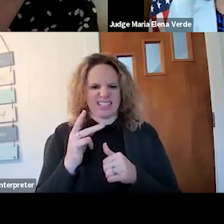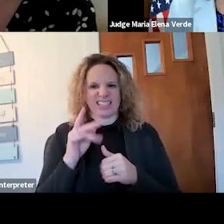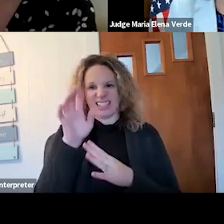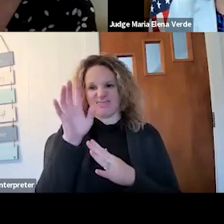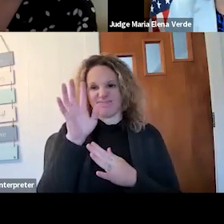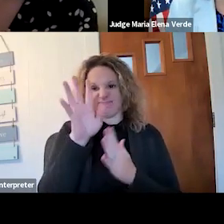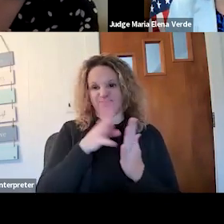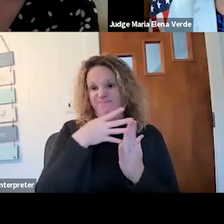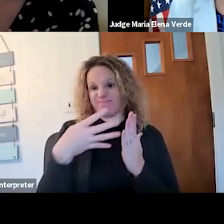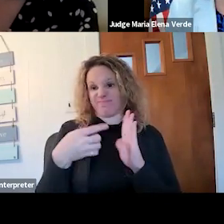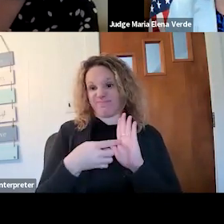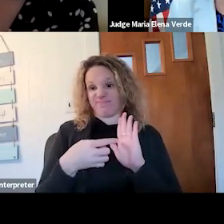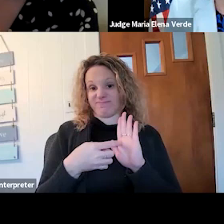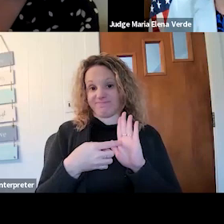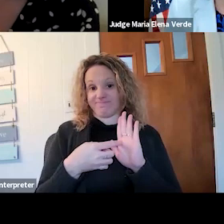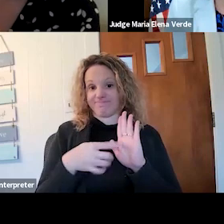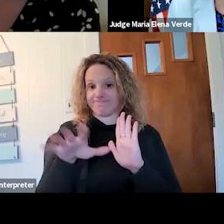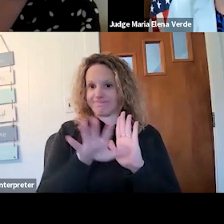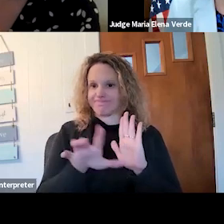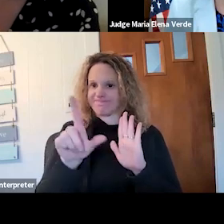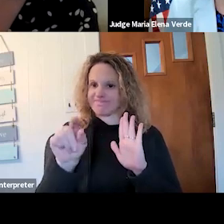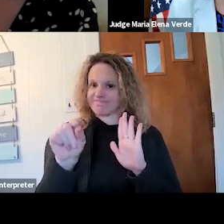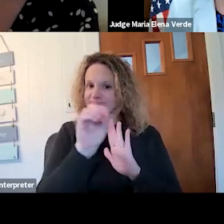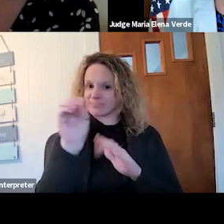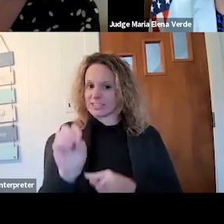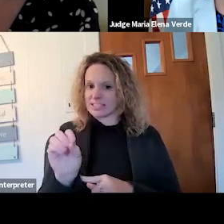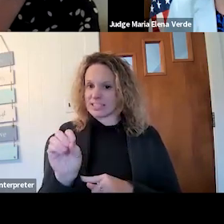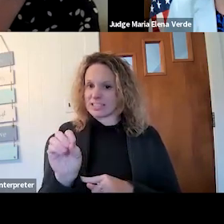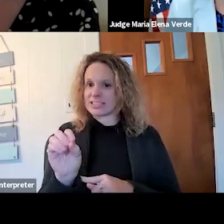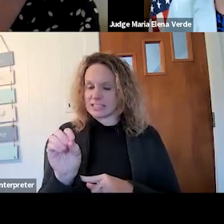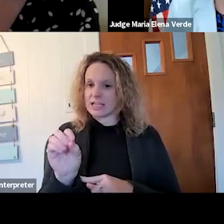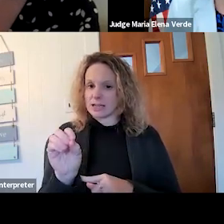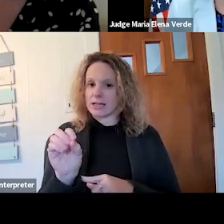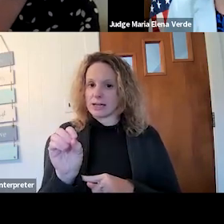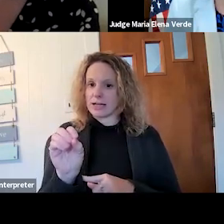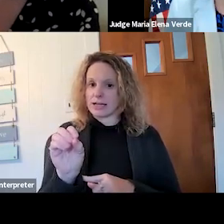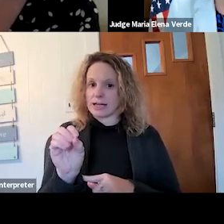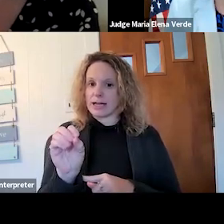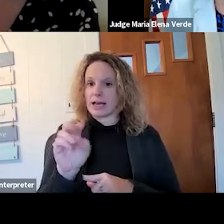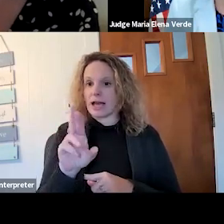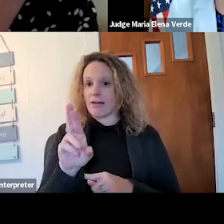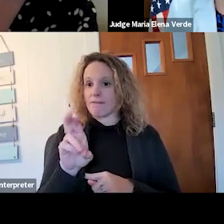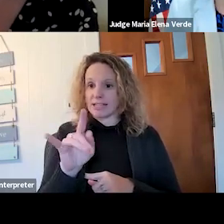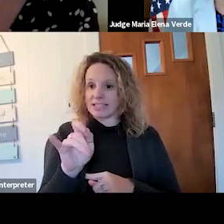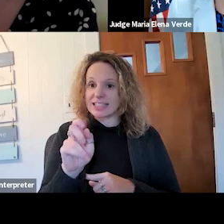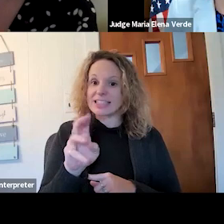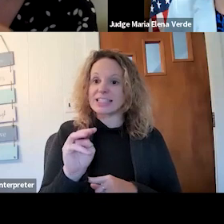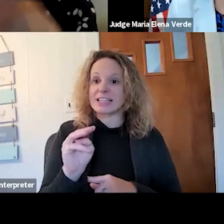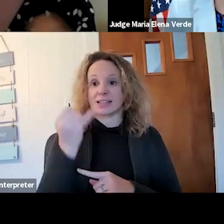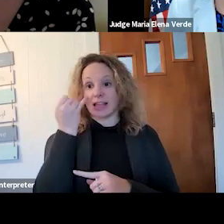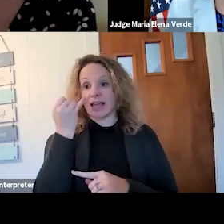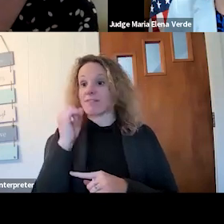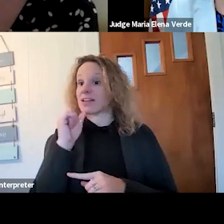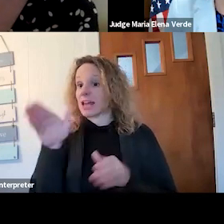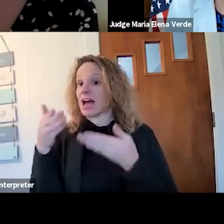that around 20%, there was around 20% recidivism for courts that did not offer